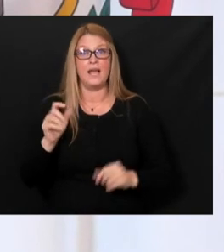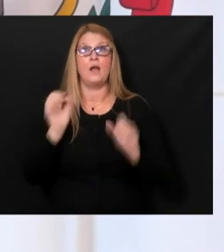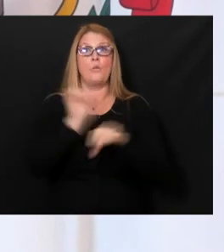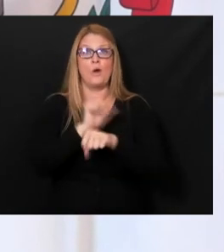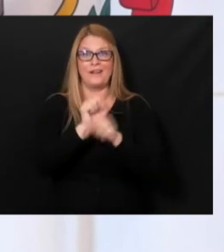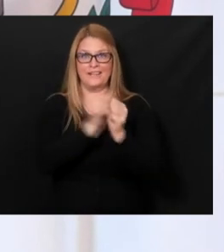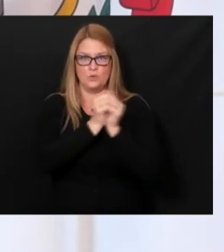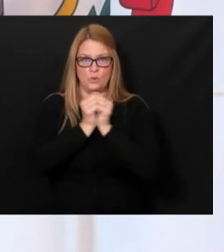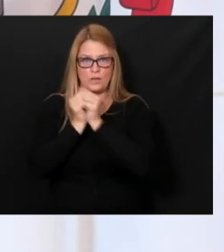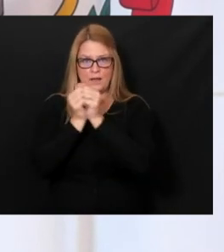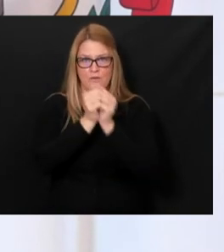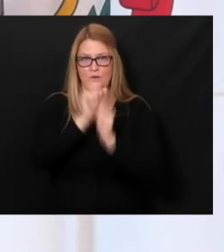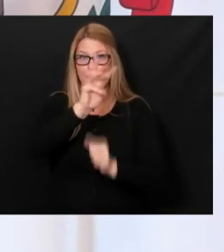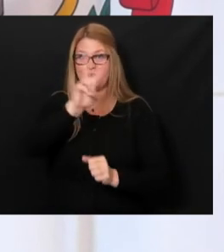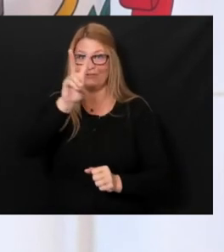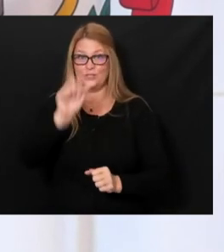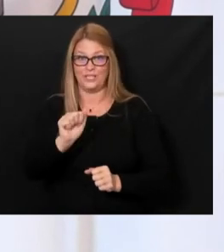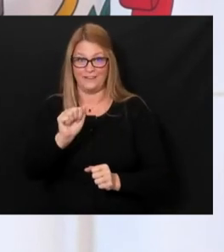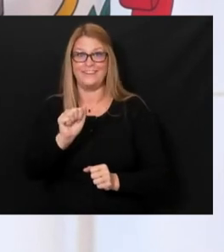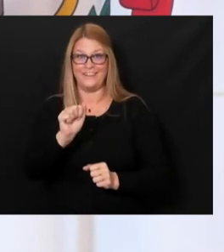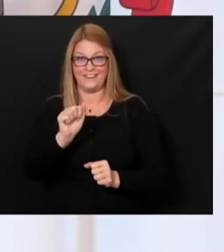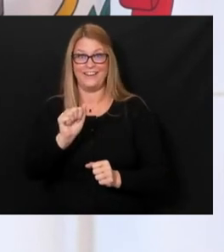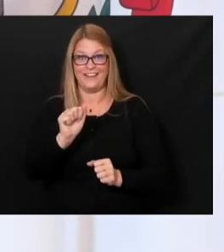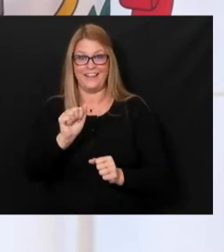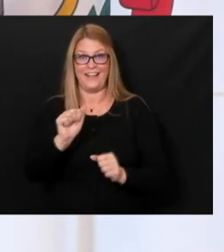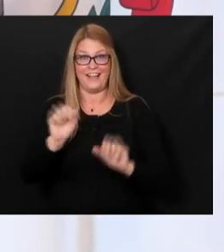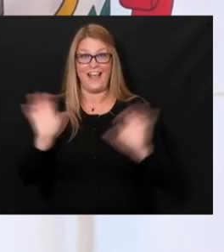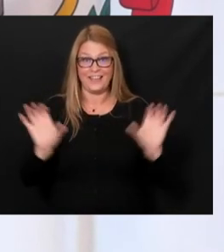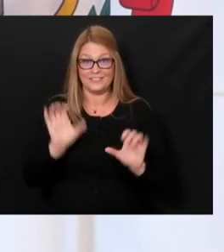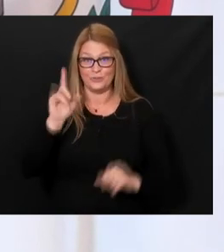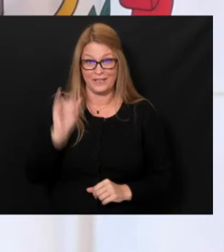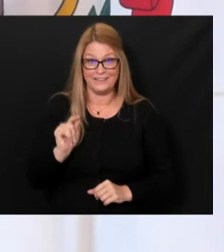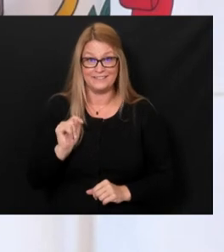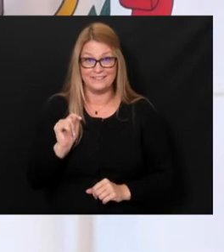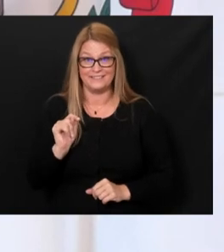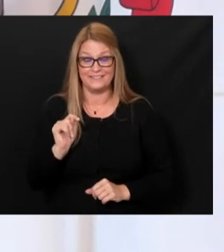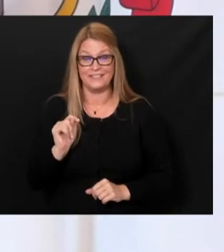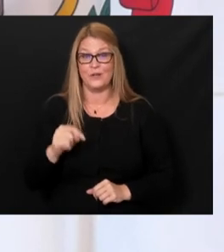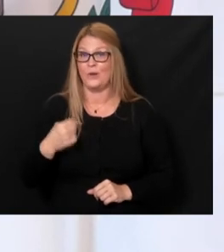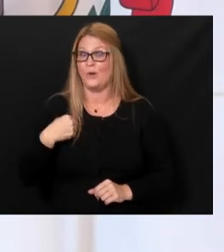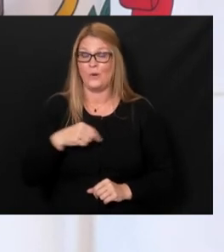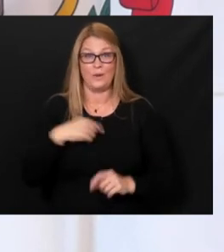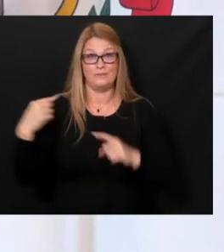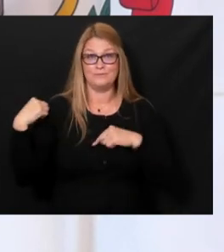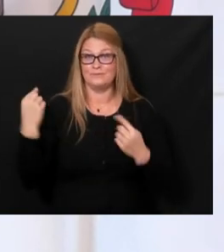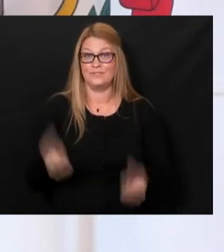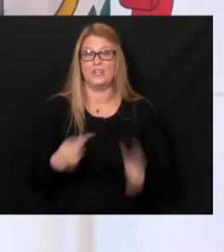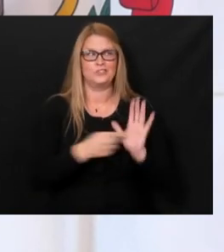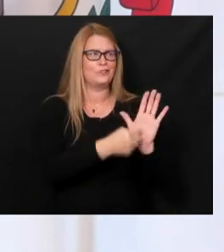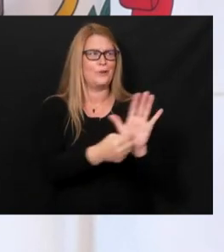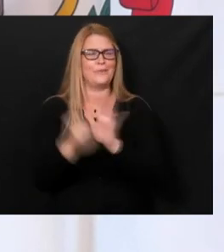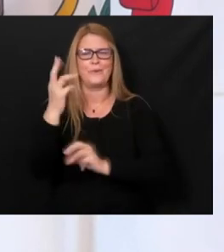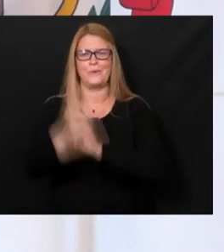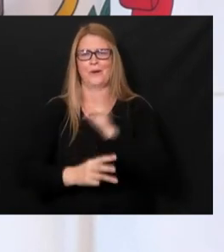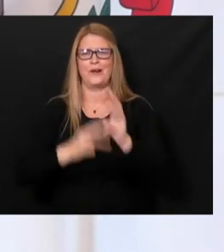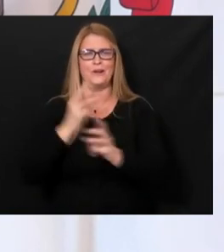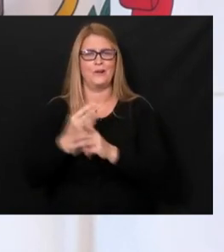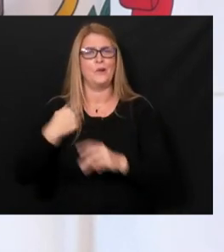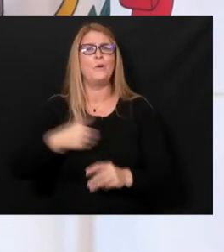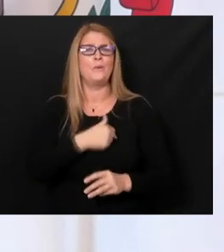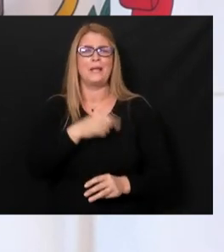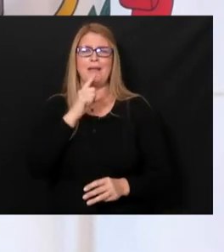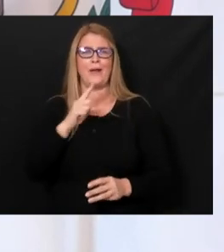West Virginians have pulled the rope, and look what we've done. We have shown the world just how good